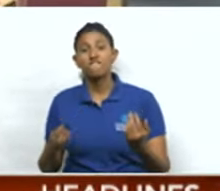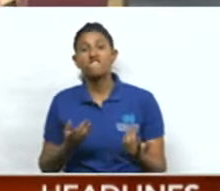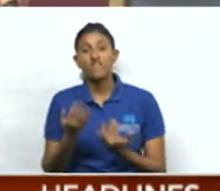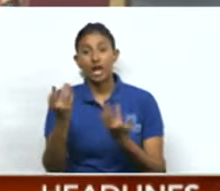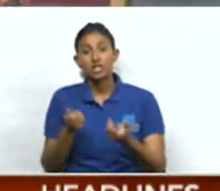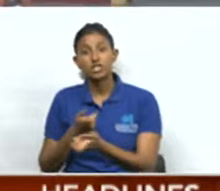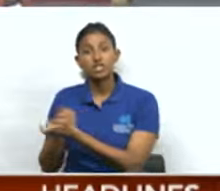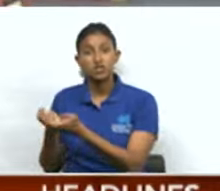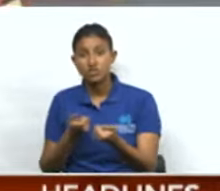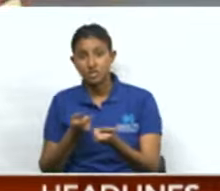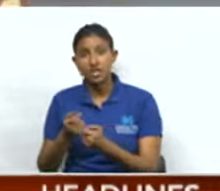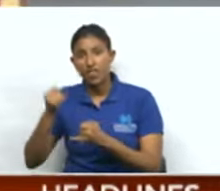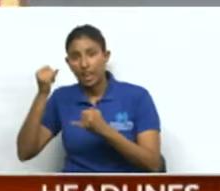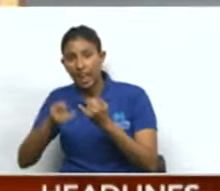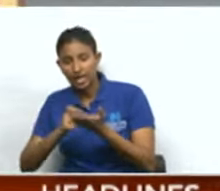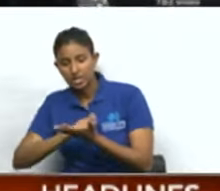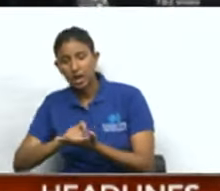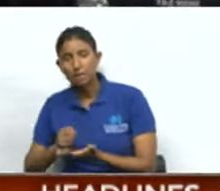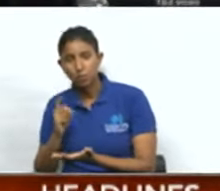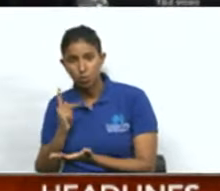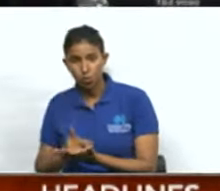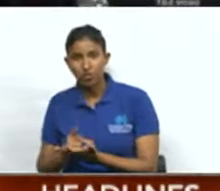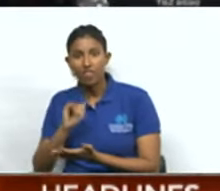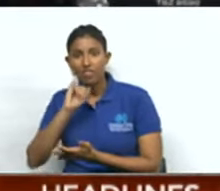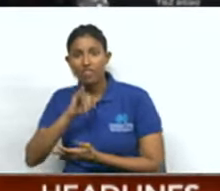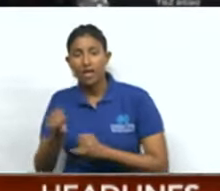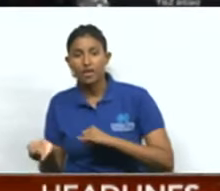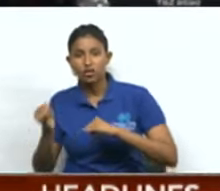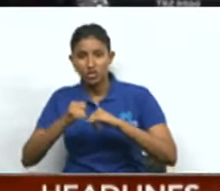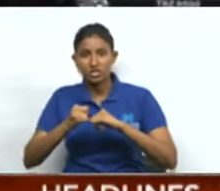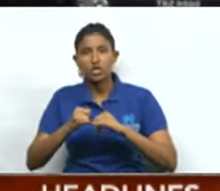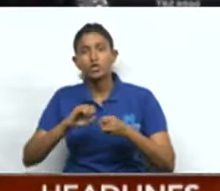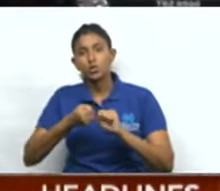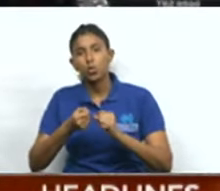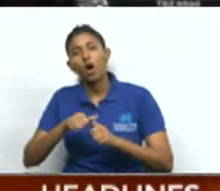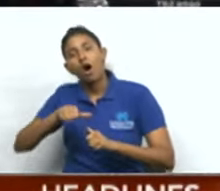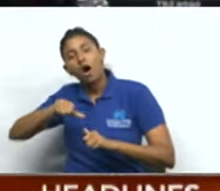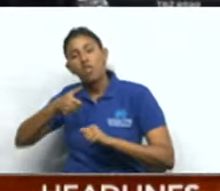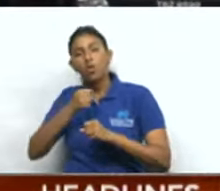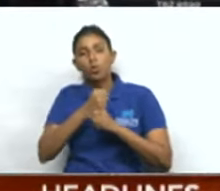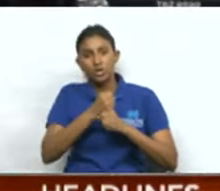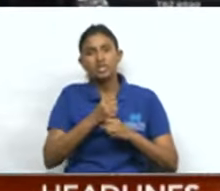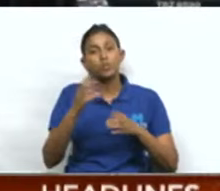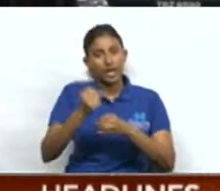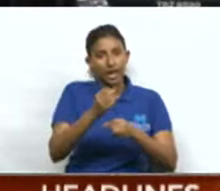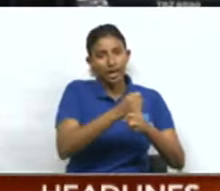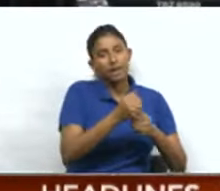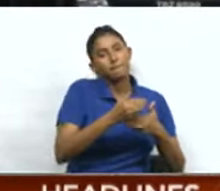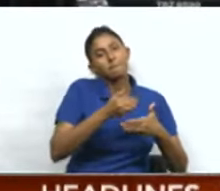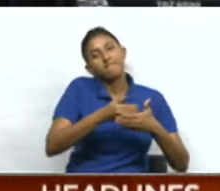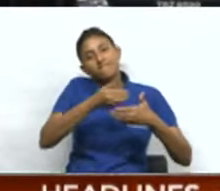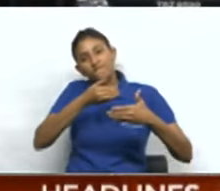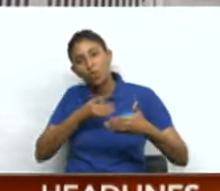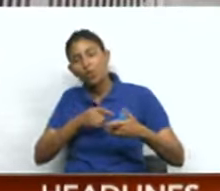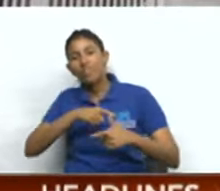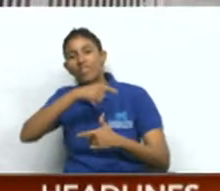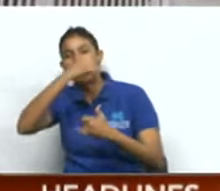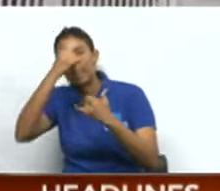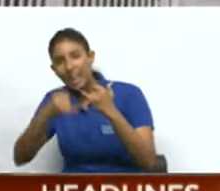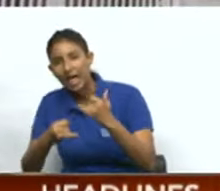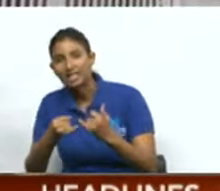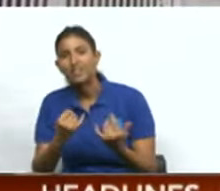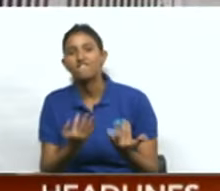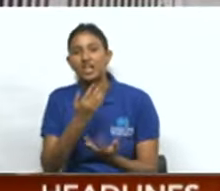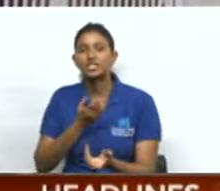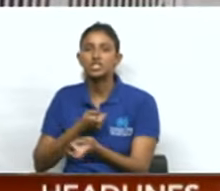4% increase, so others will be in line to receive their back pay before them. However, he said they are doing all that's necessary to meet the requirements, and once